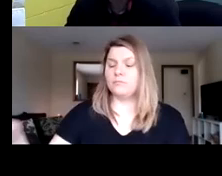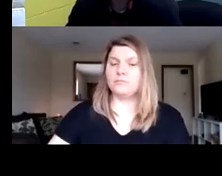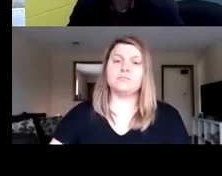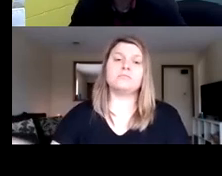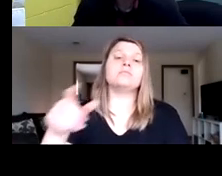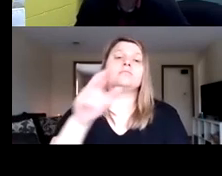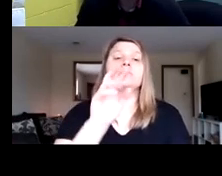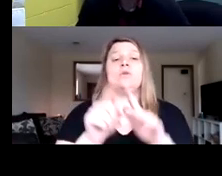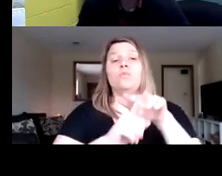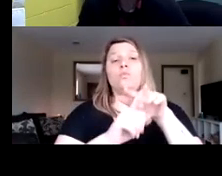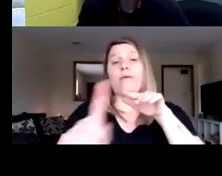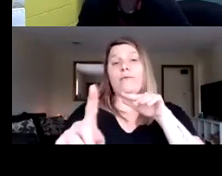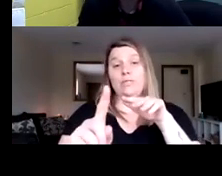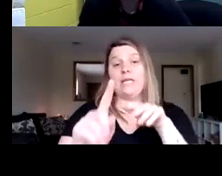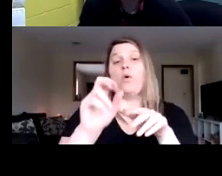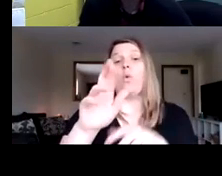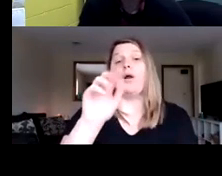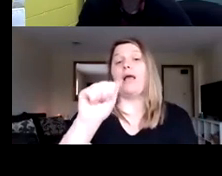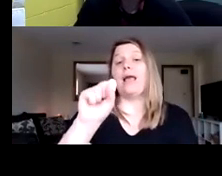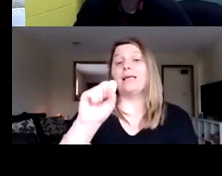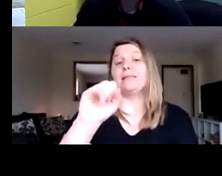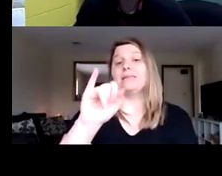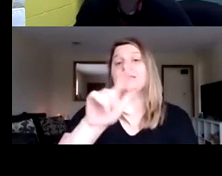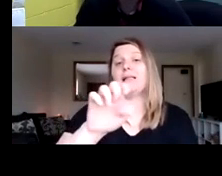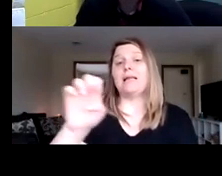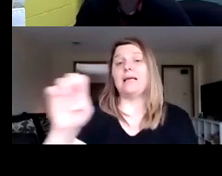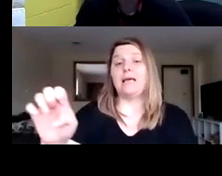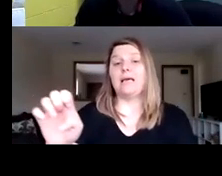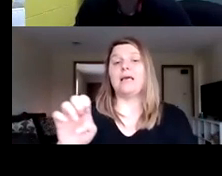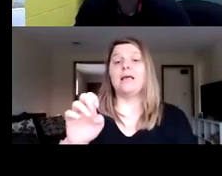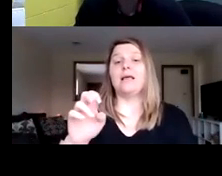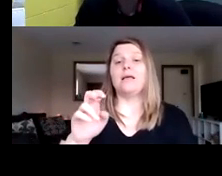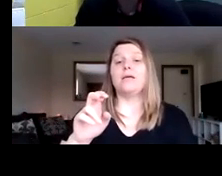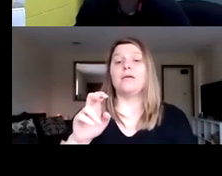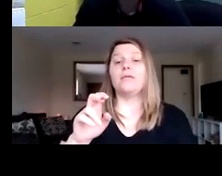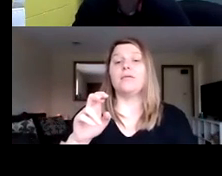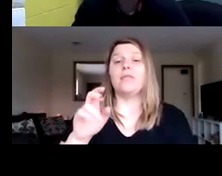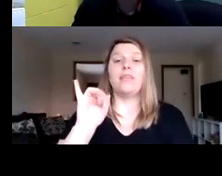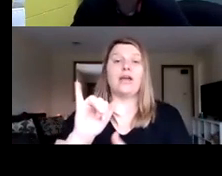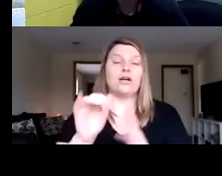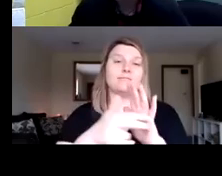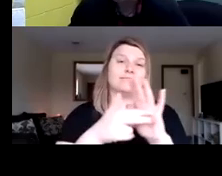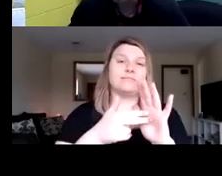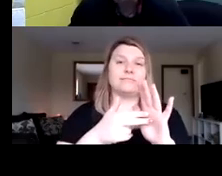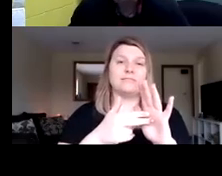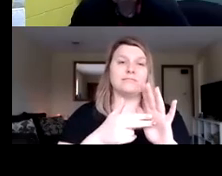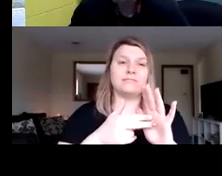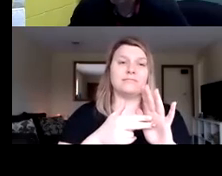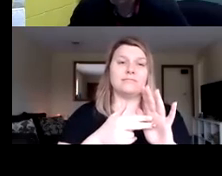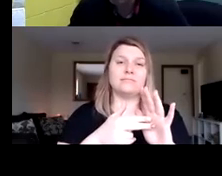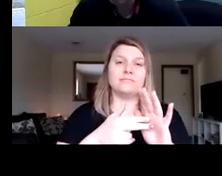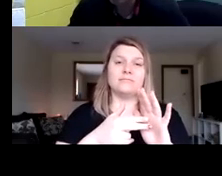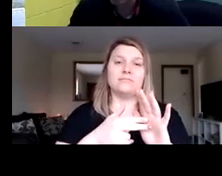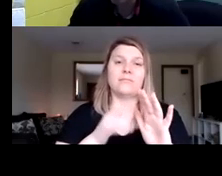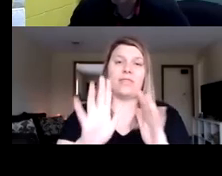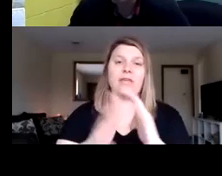asylees, the difference between an asylee is that they petition for status at their